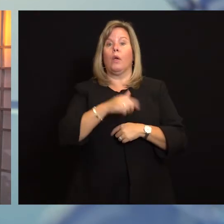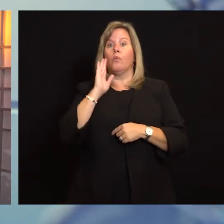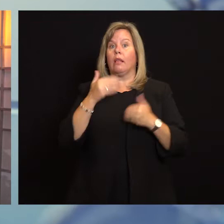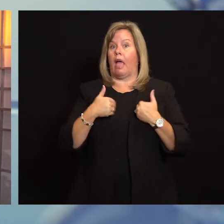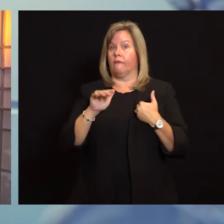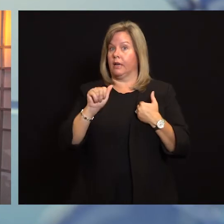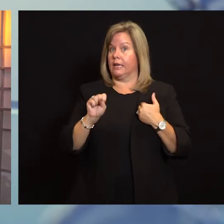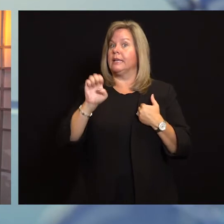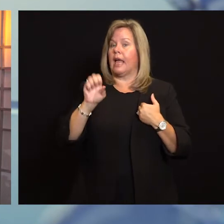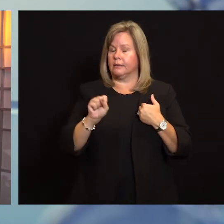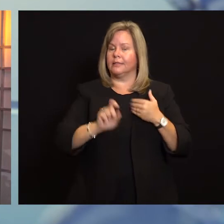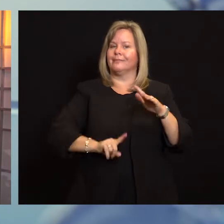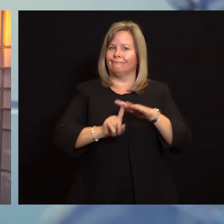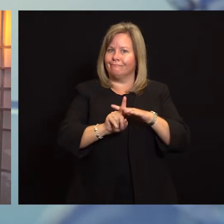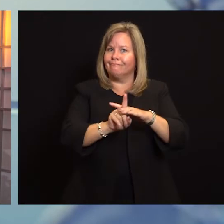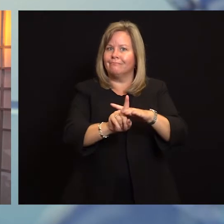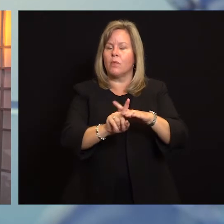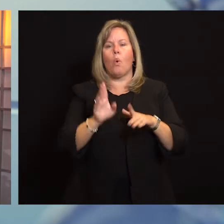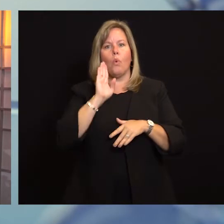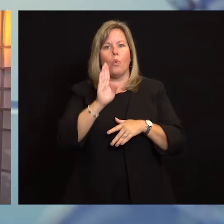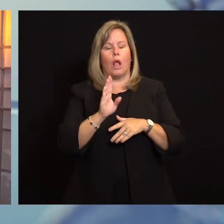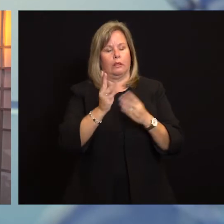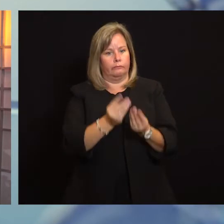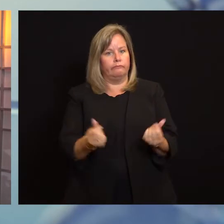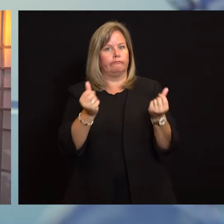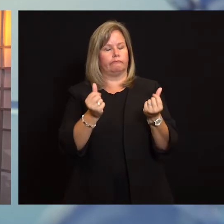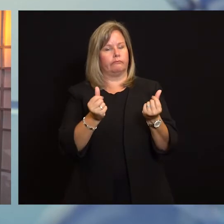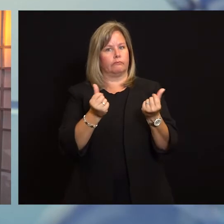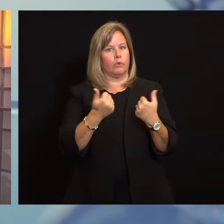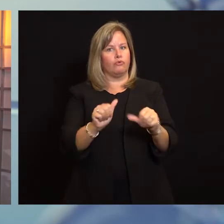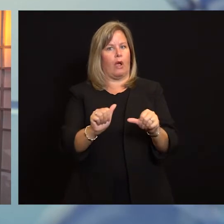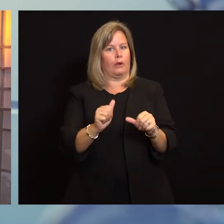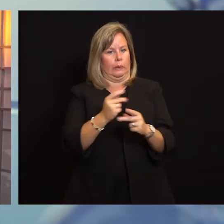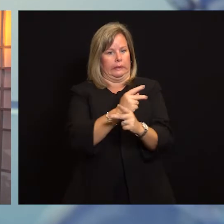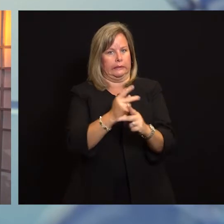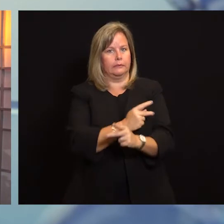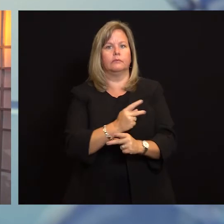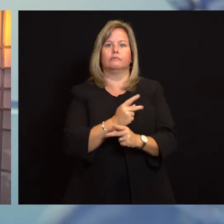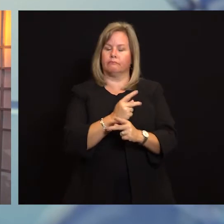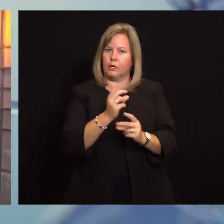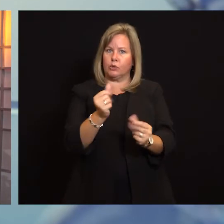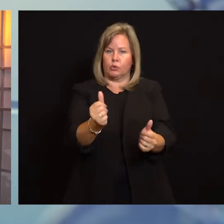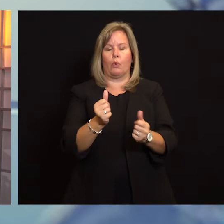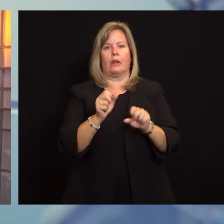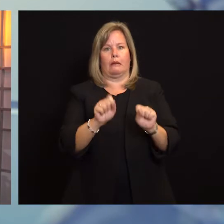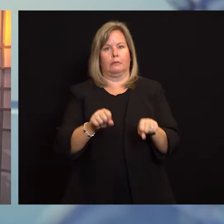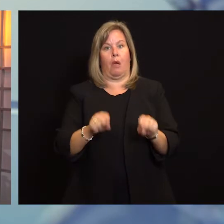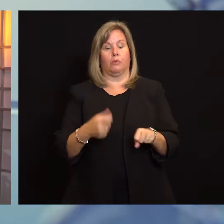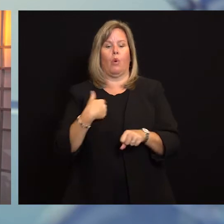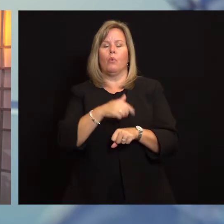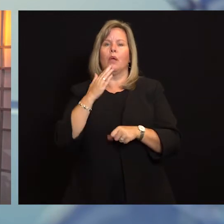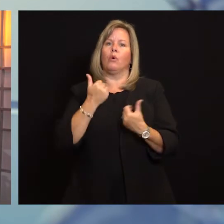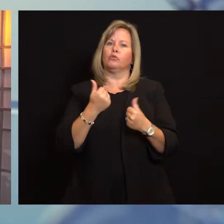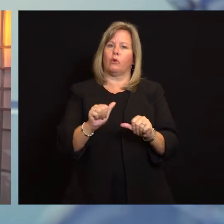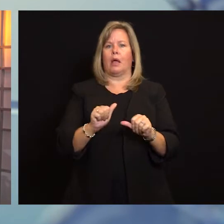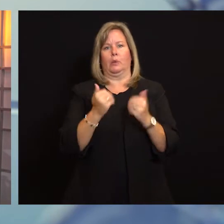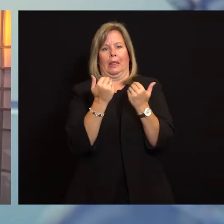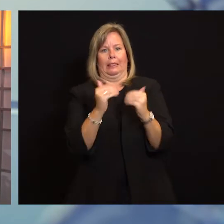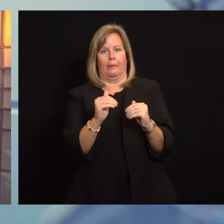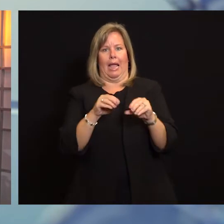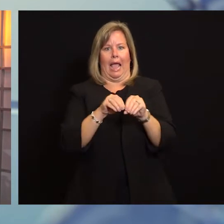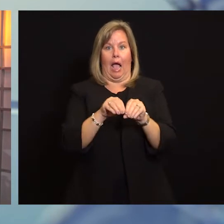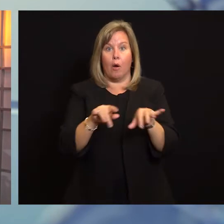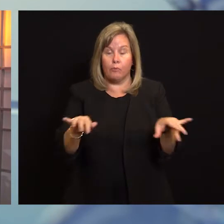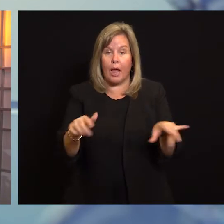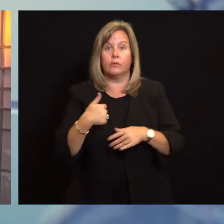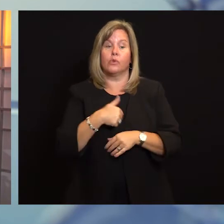going to do everything we can to limit the size and the scope of those cases and those outbreaks when they do happen, so that we